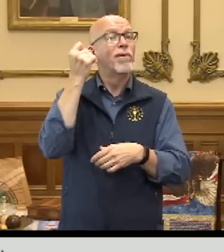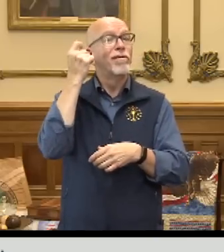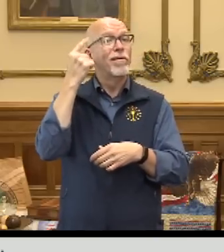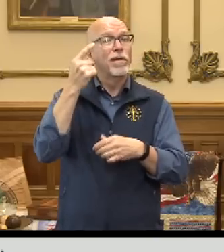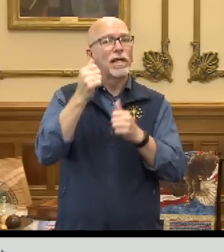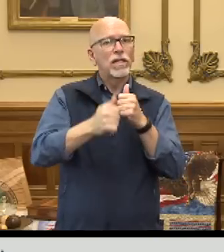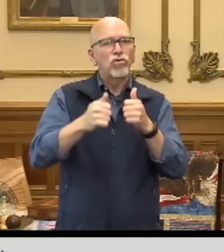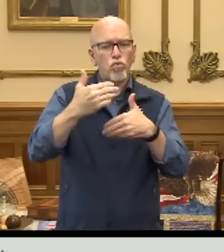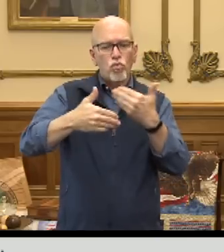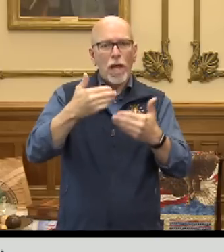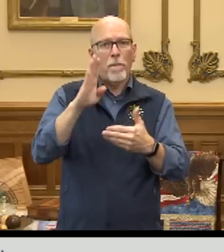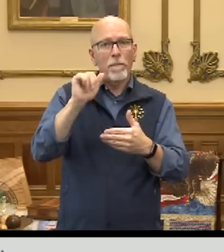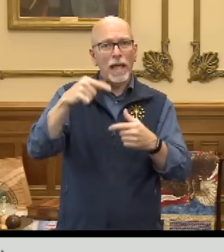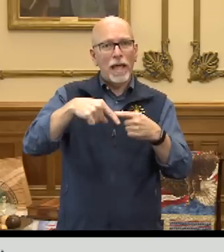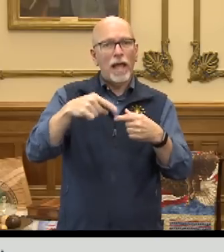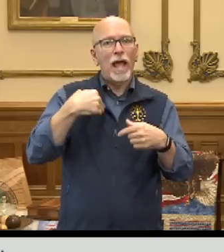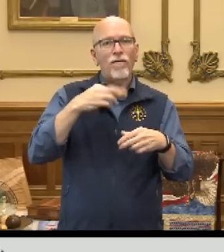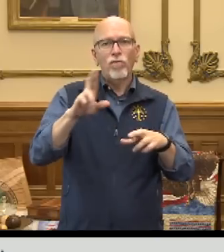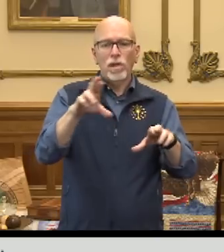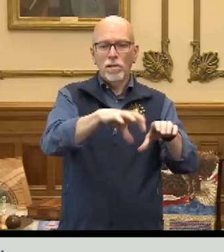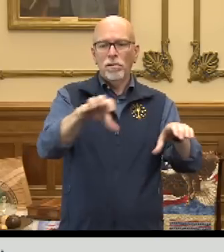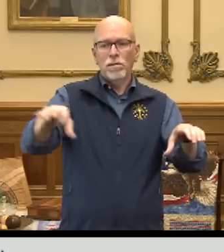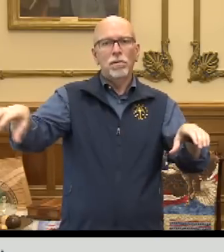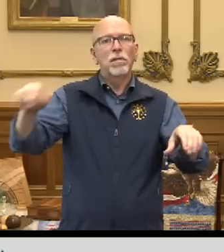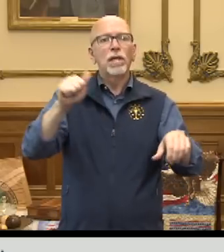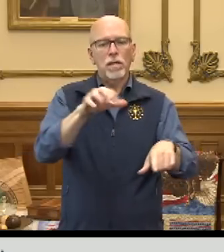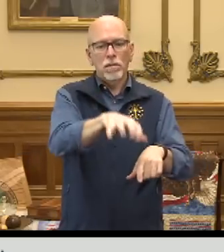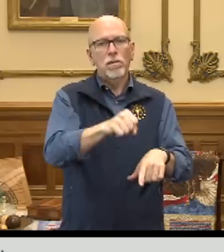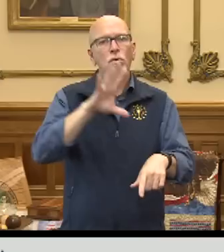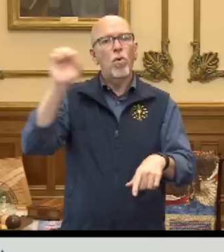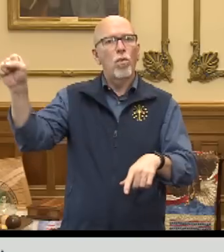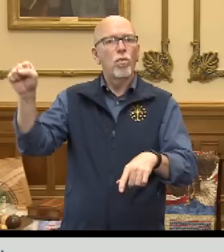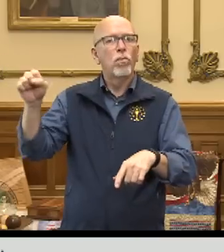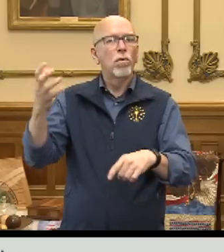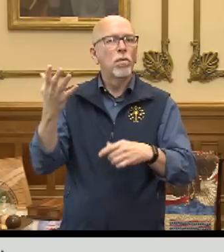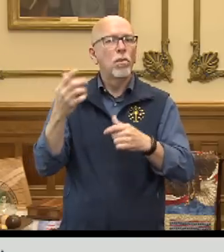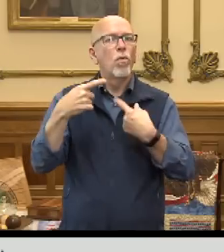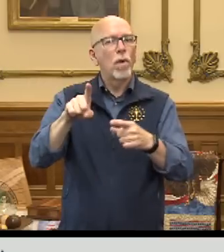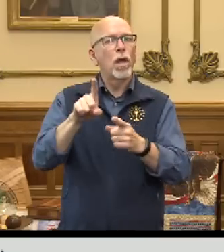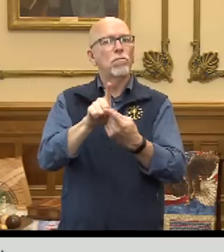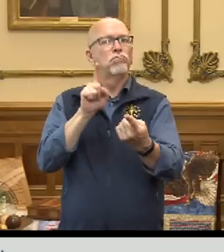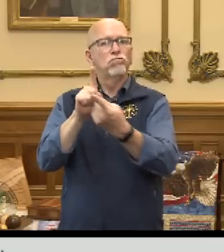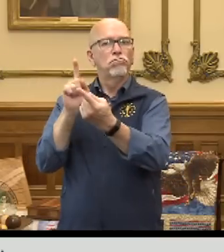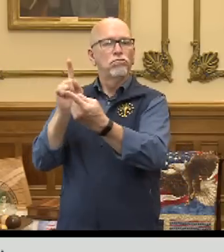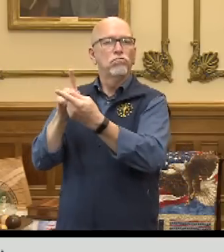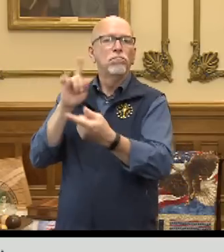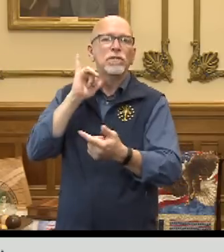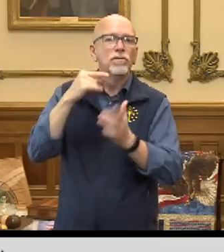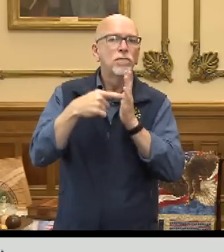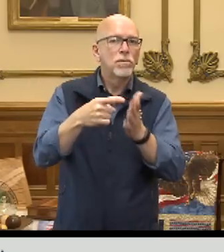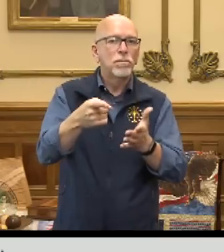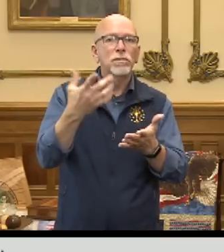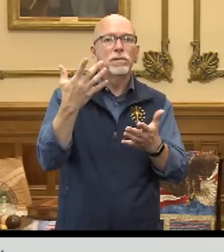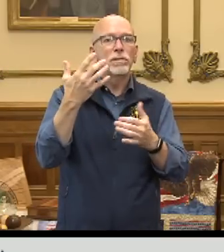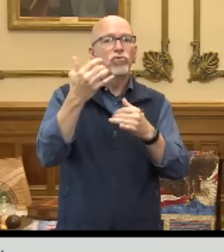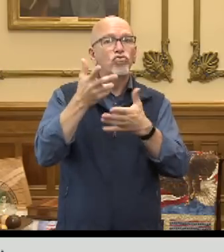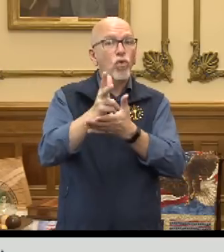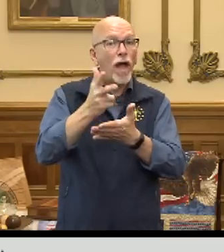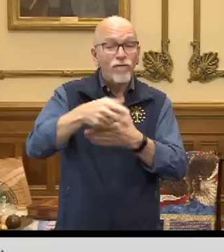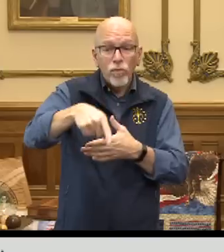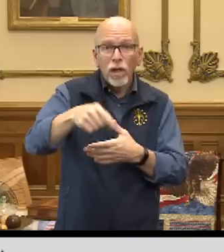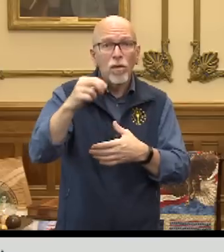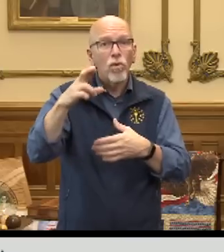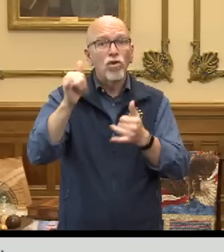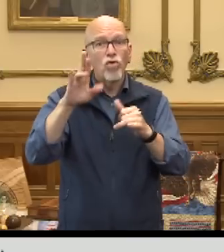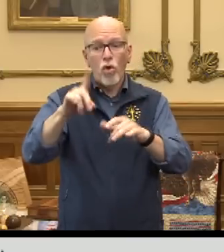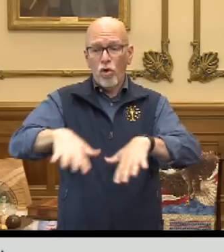wrapped goodie bags are lined up for families to grab and go while continuing to social distance, such as the end of the driveway or the edge of your